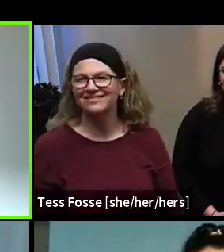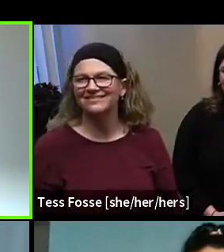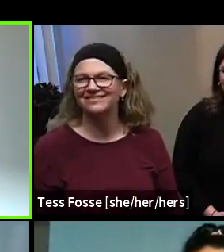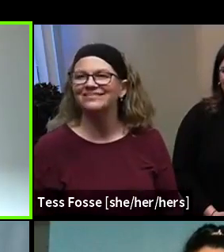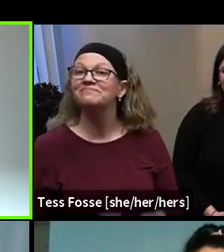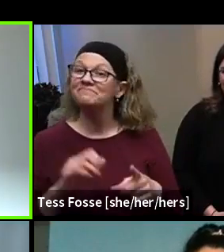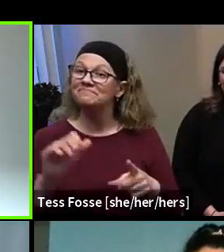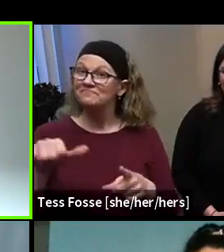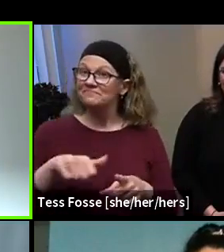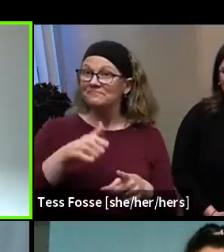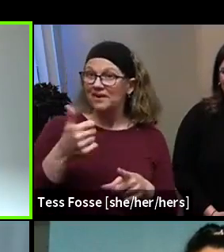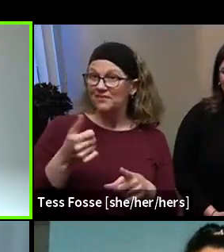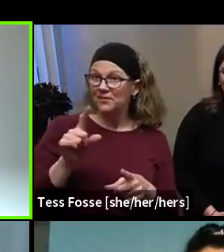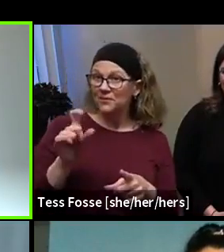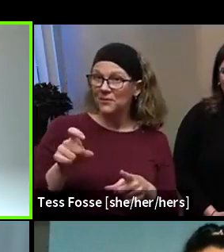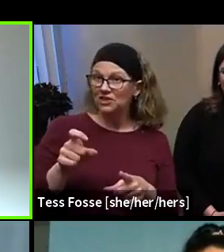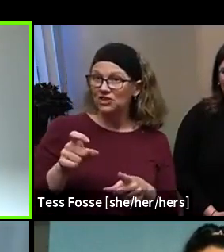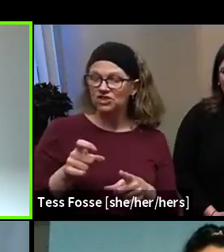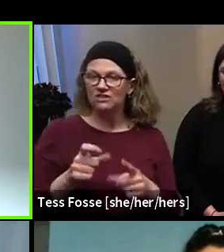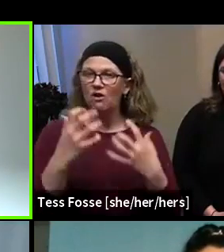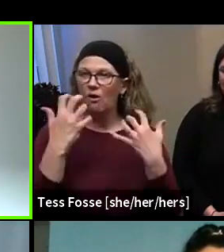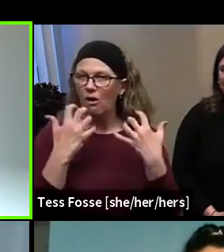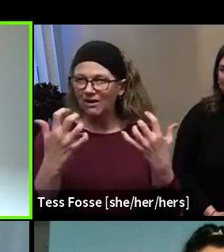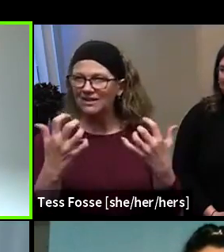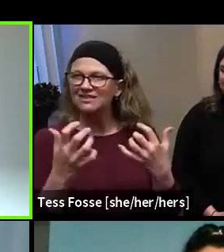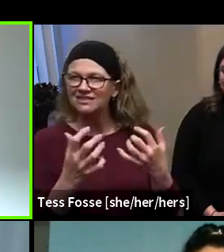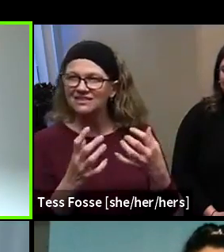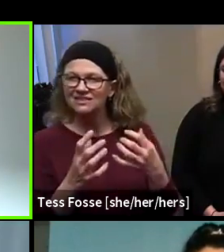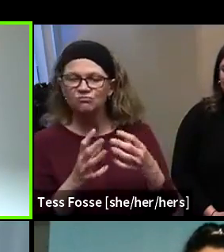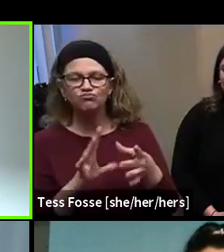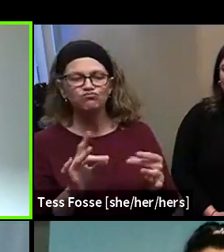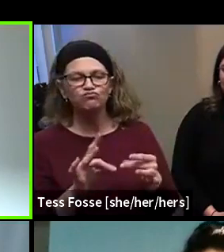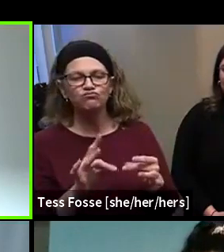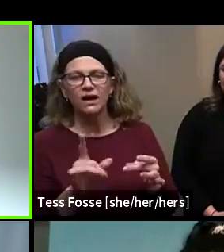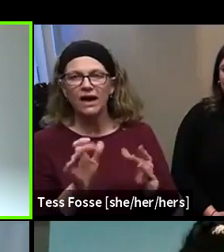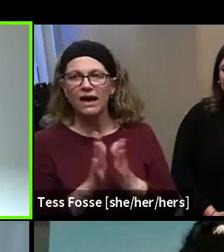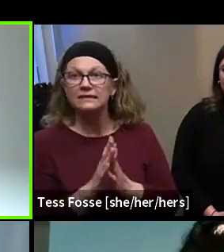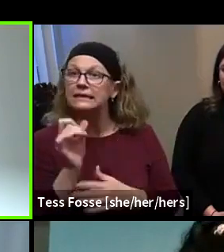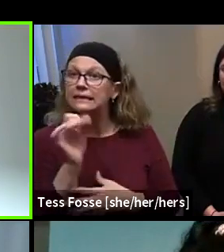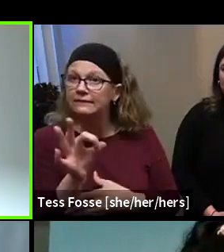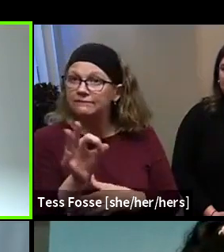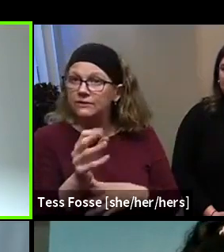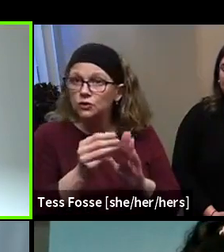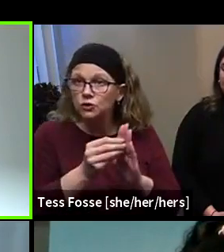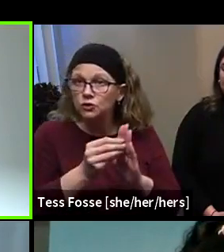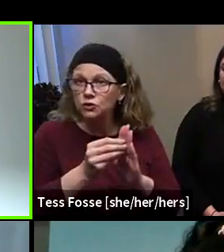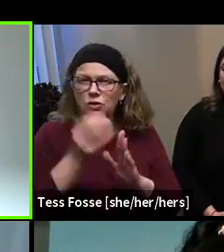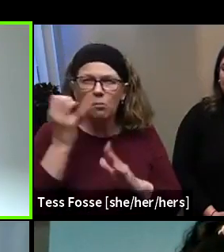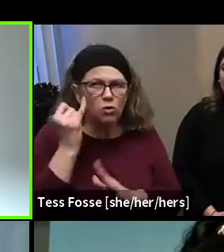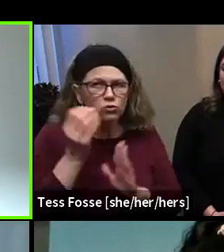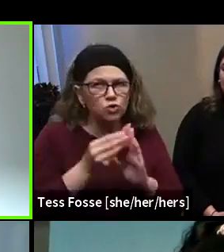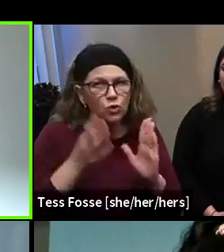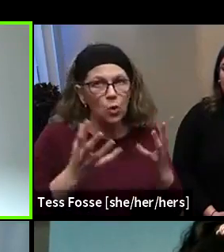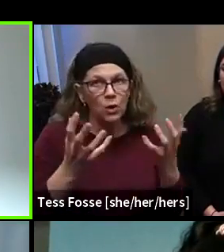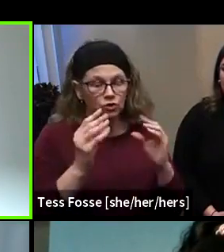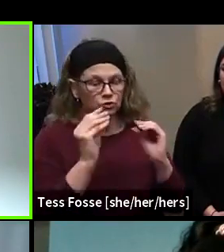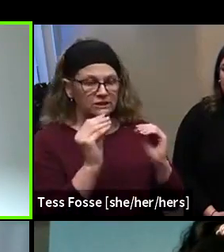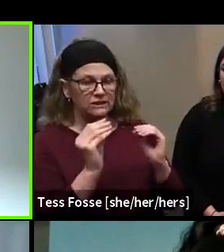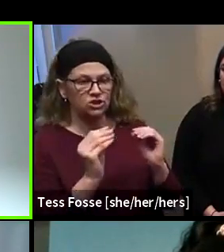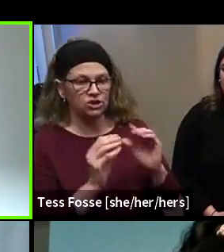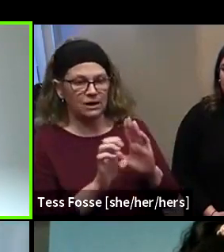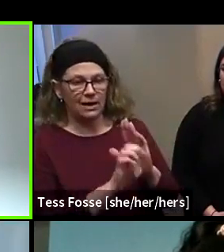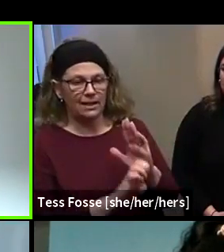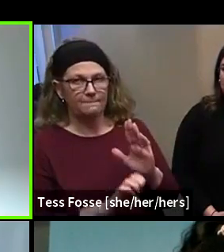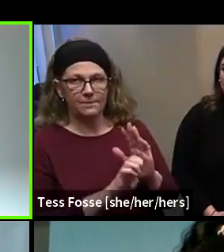do have another question from the audience. So if a student wants to teach elementary